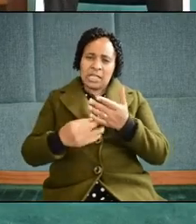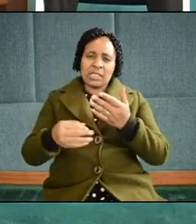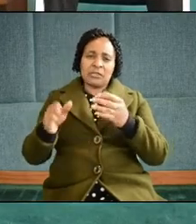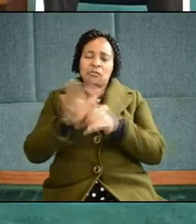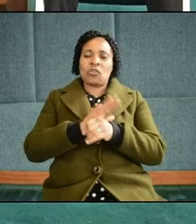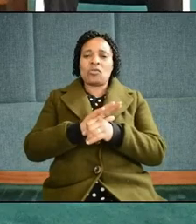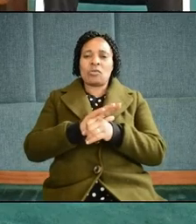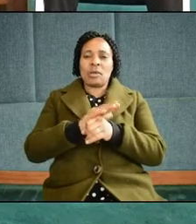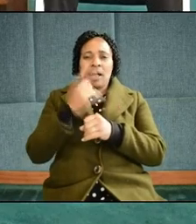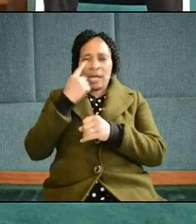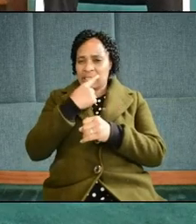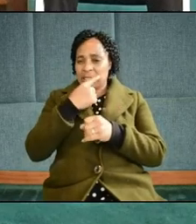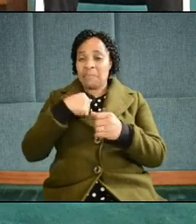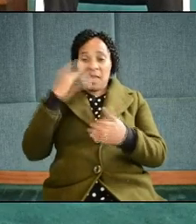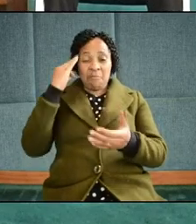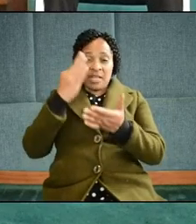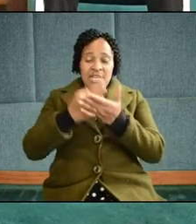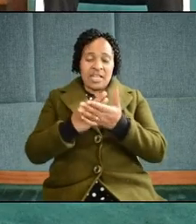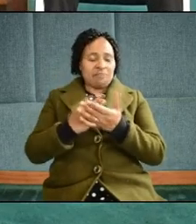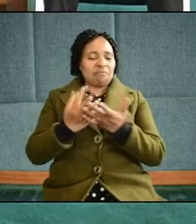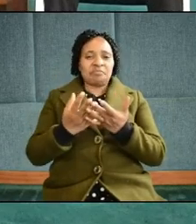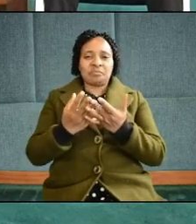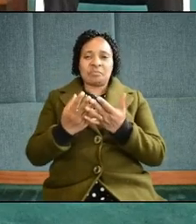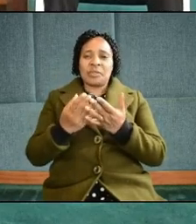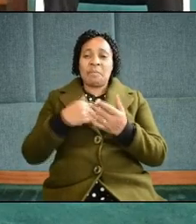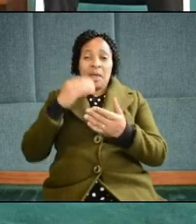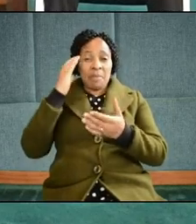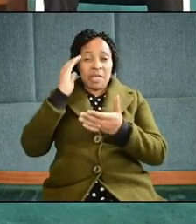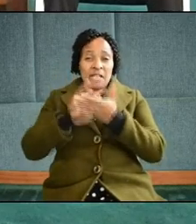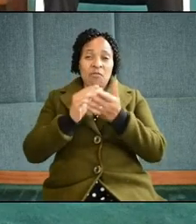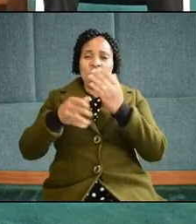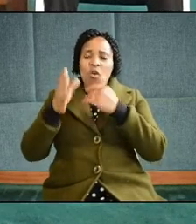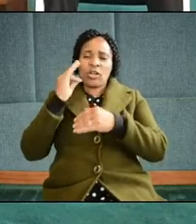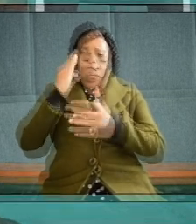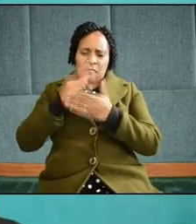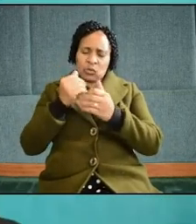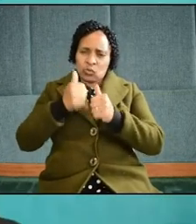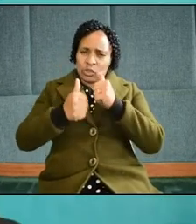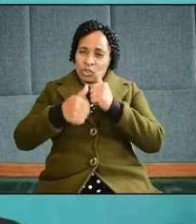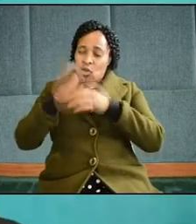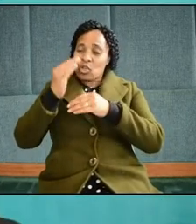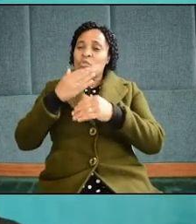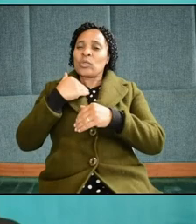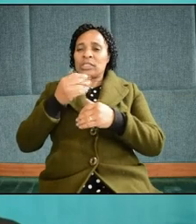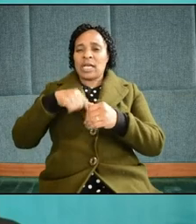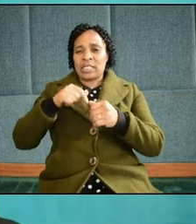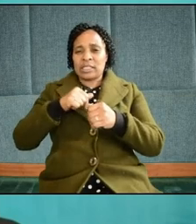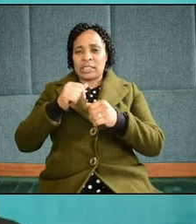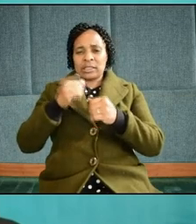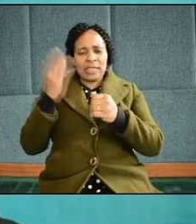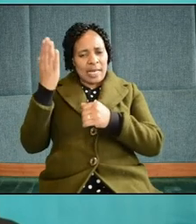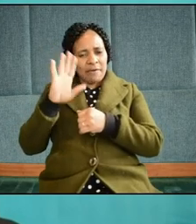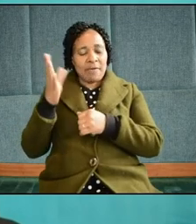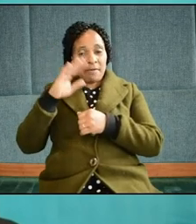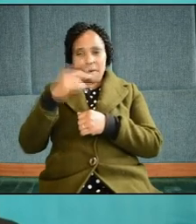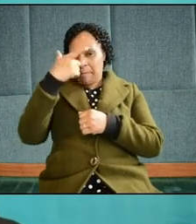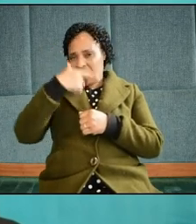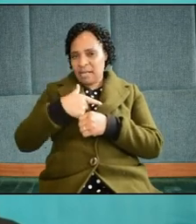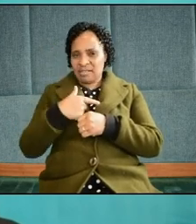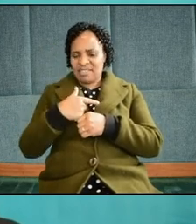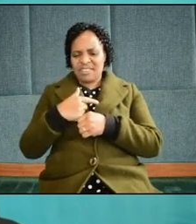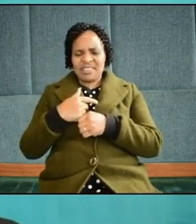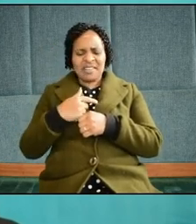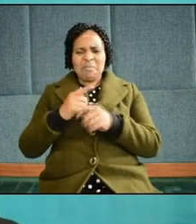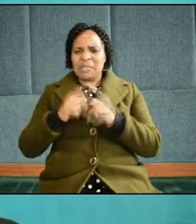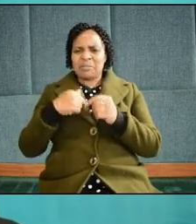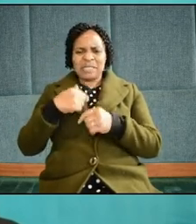believe that faith, or the faith that God requires of us, is never blind. Because I see blind